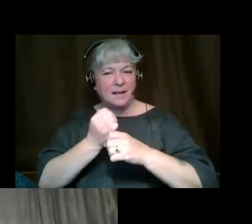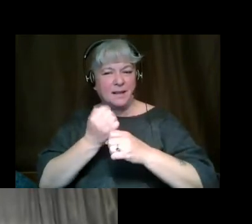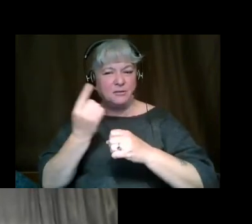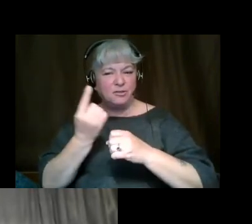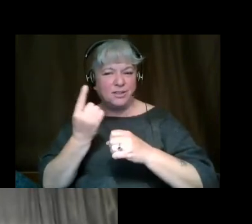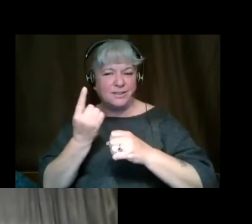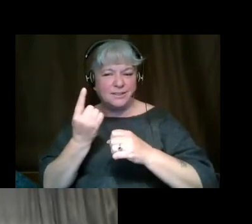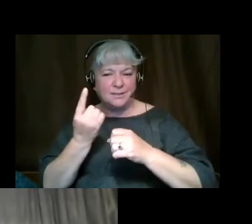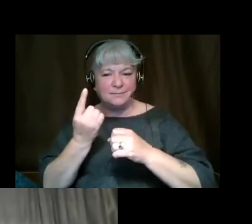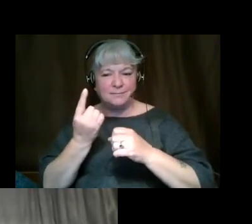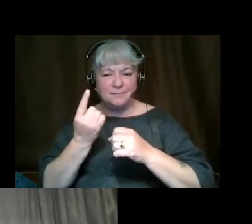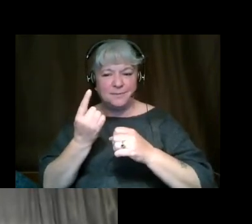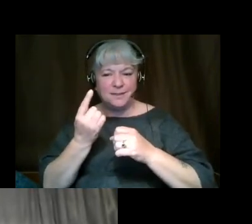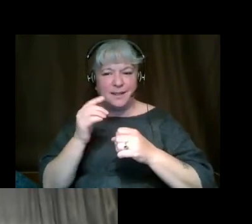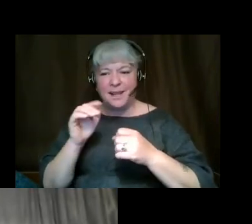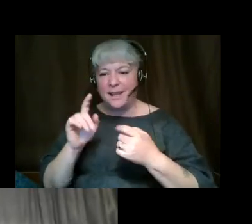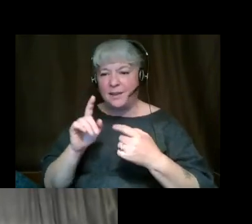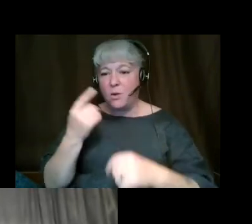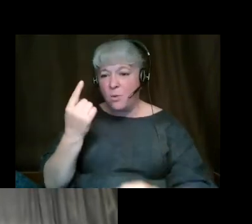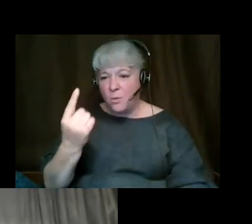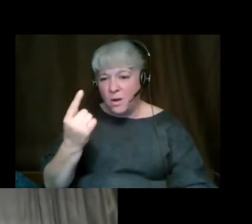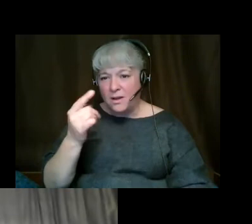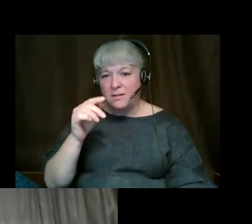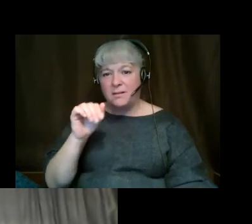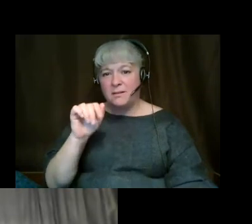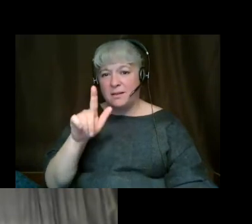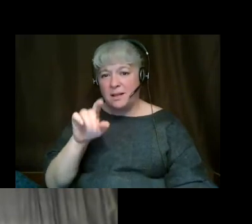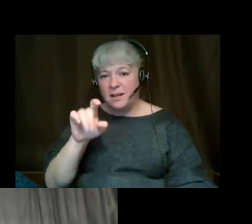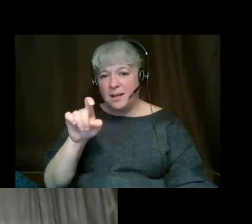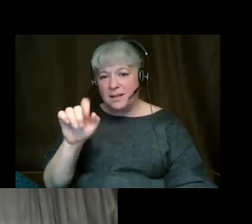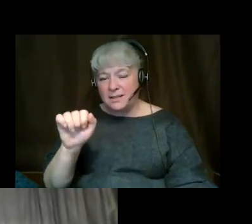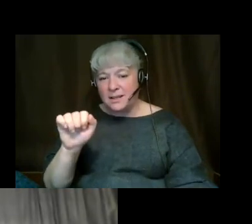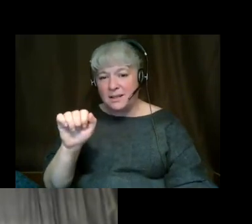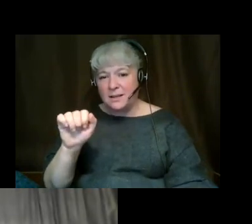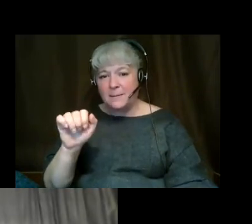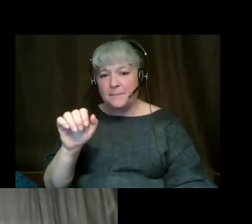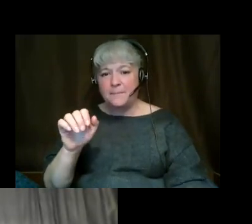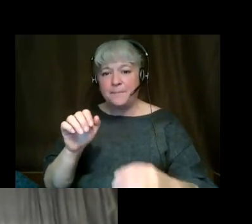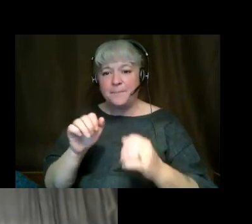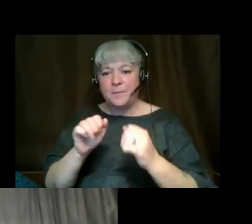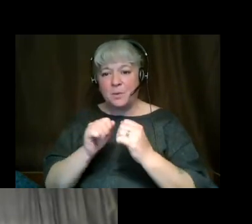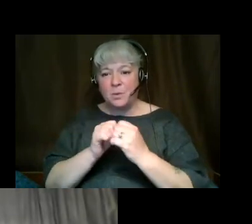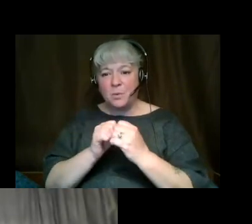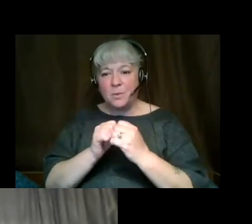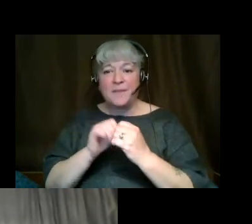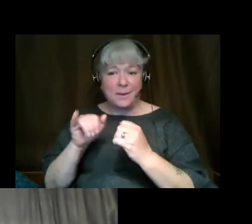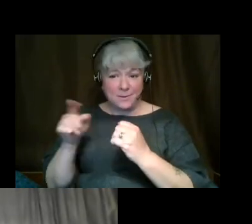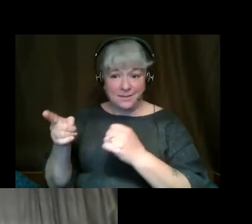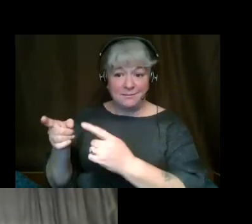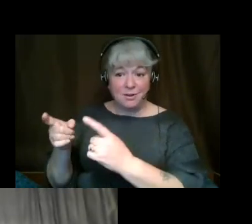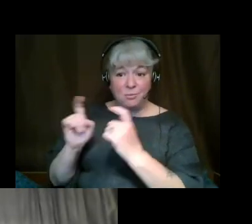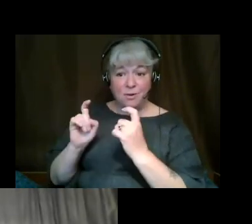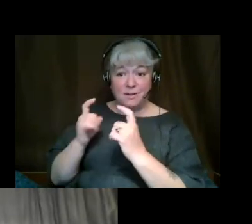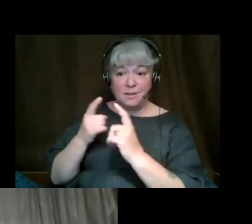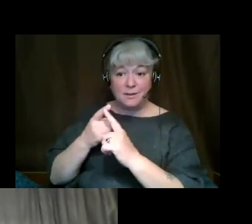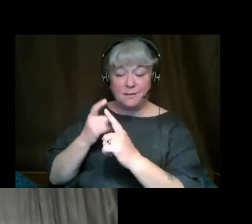one Alexa was a present for my